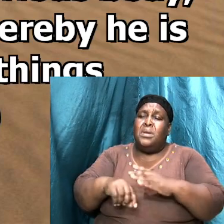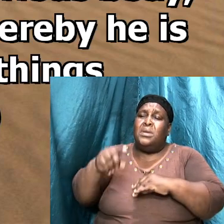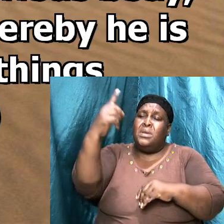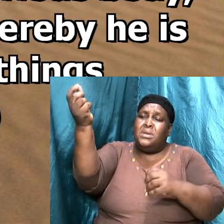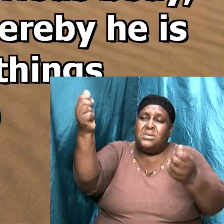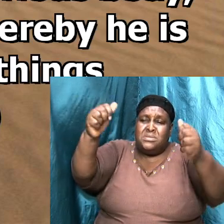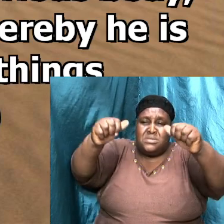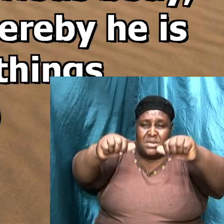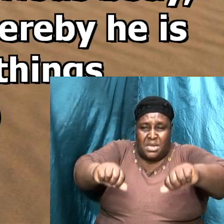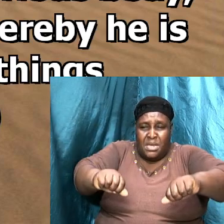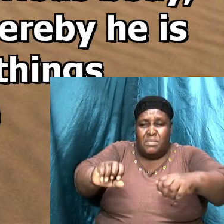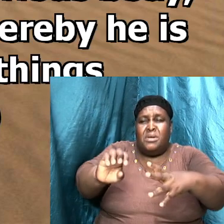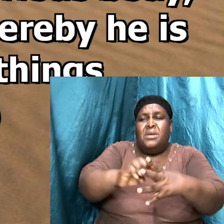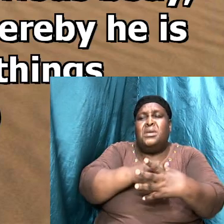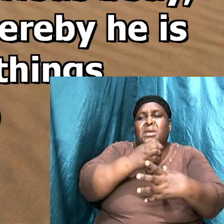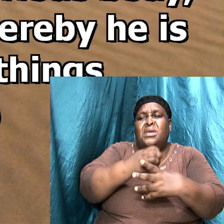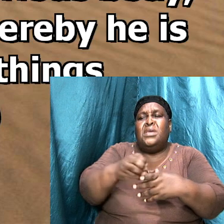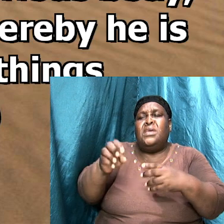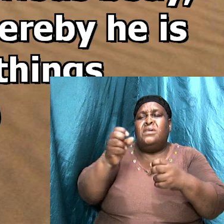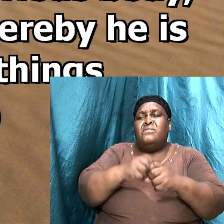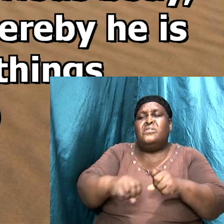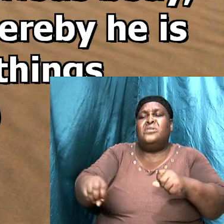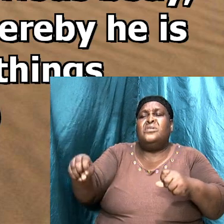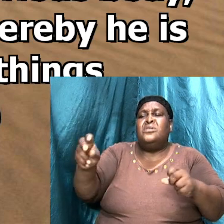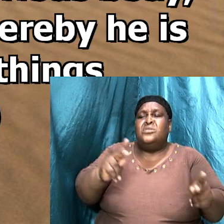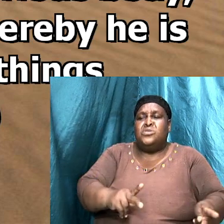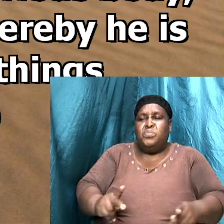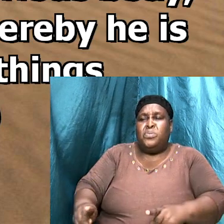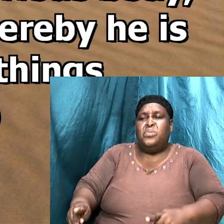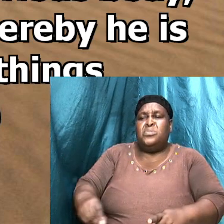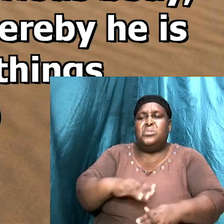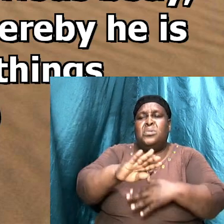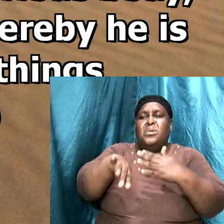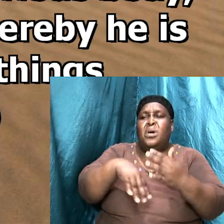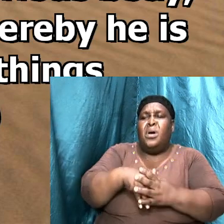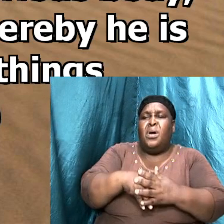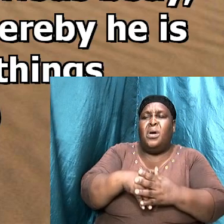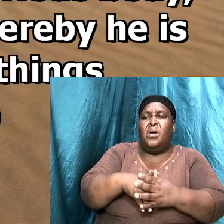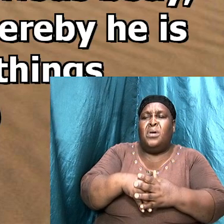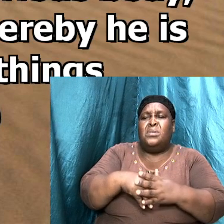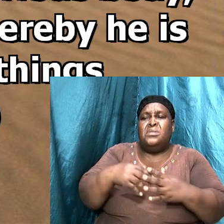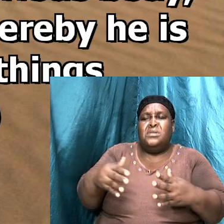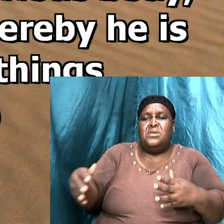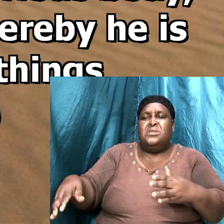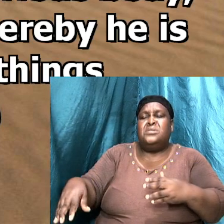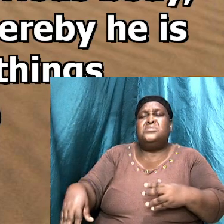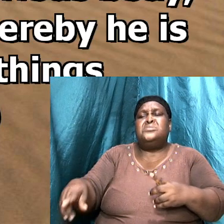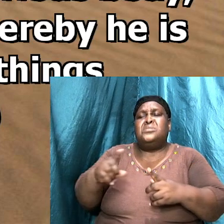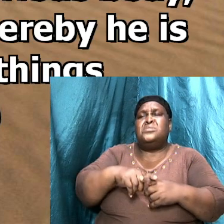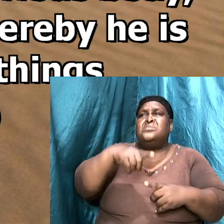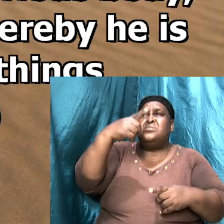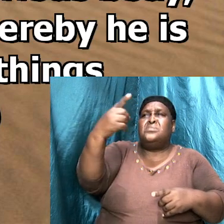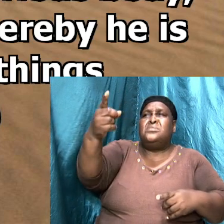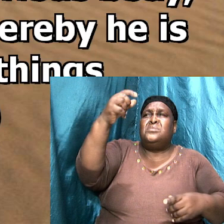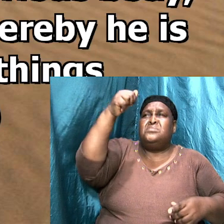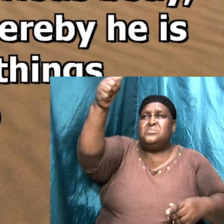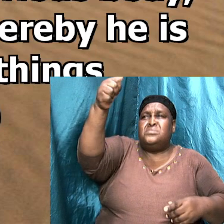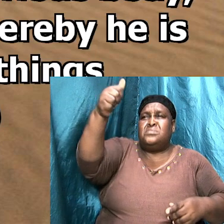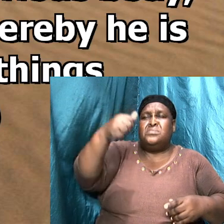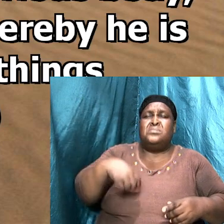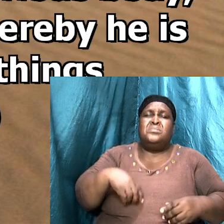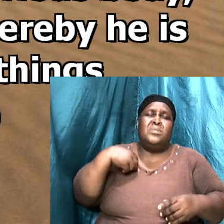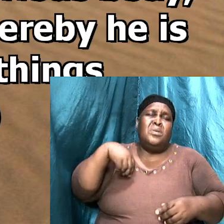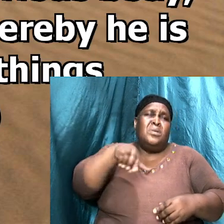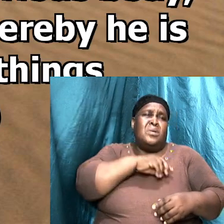able even to subdue all things unto himself our bodies will be fashioned like